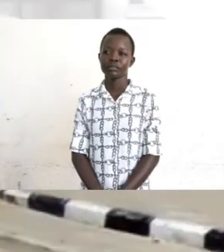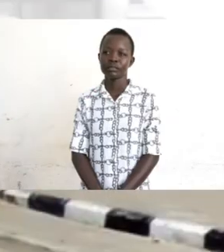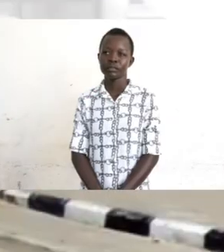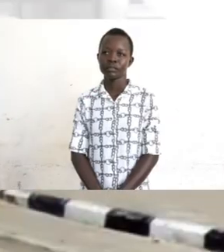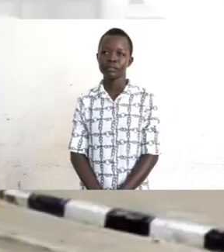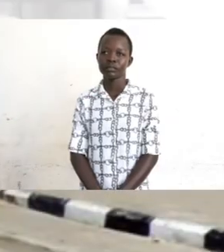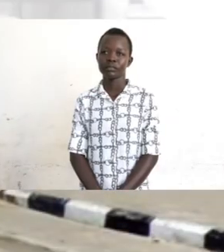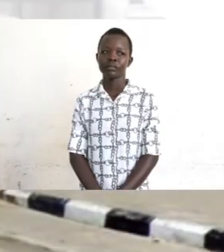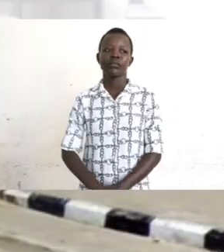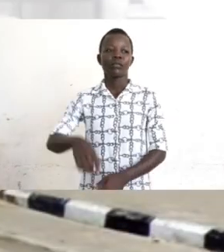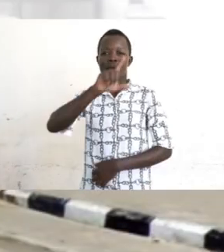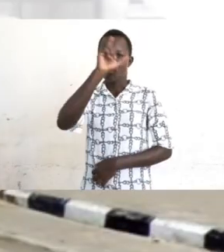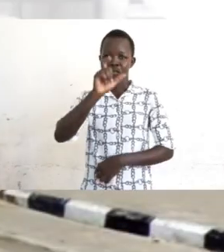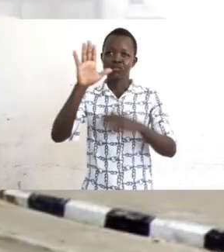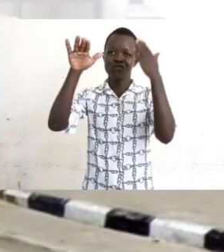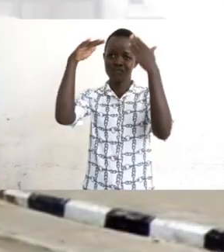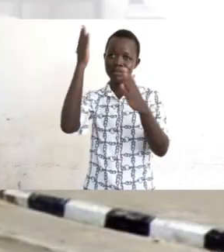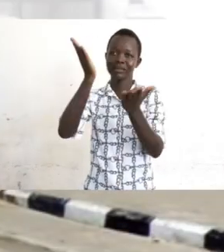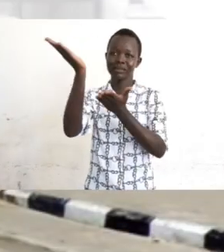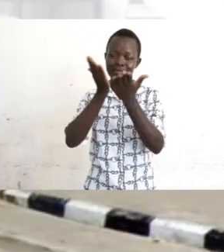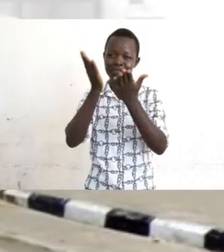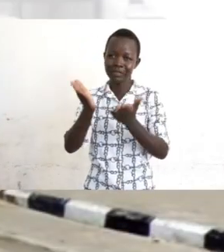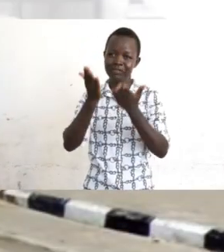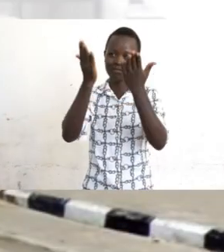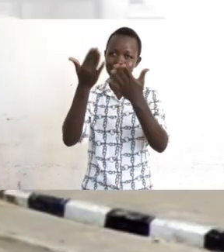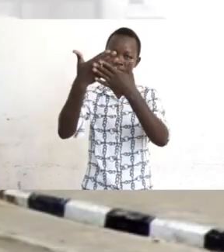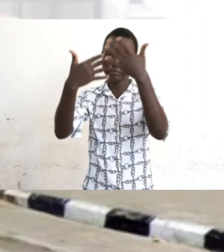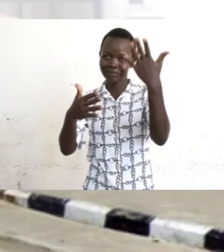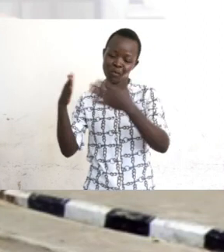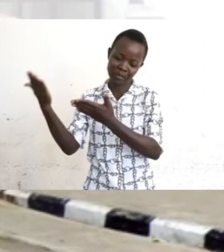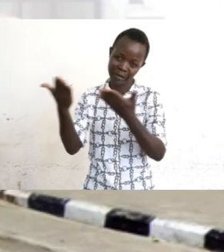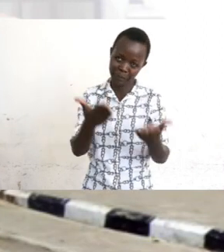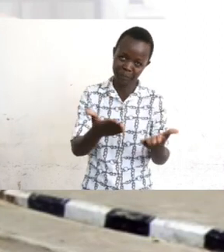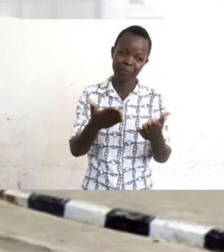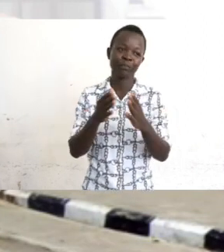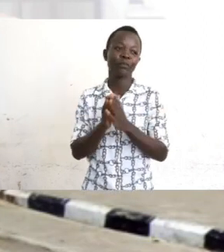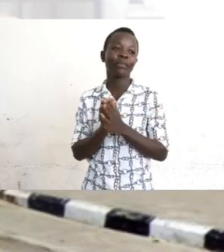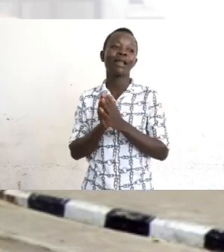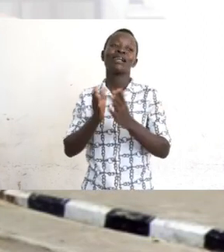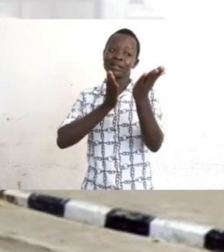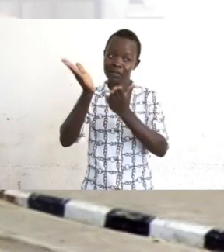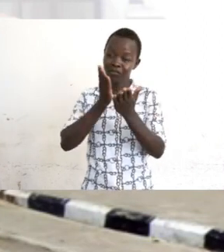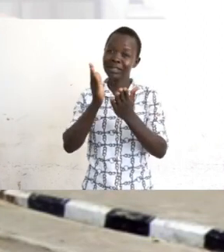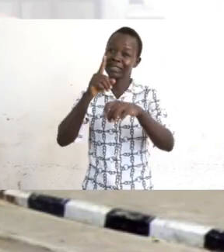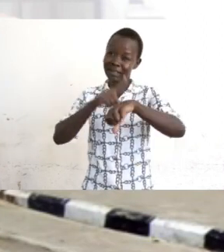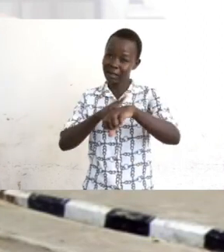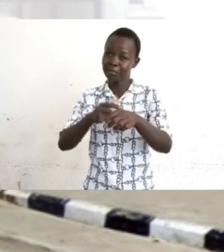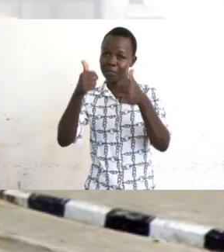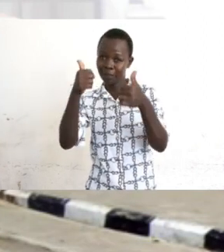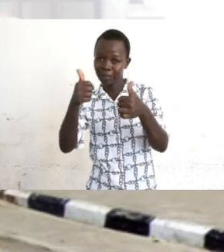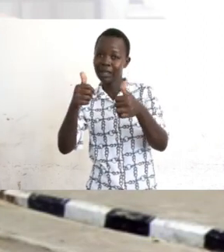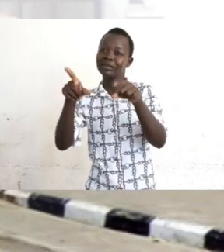Welcome to Pwani University Service Delivery Charter. The university is committed to providing the following services in a timely